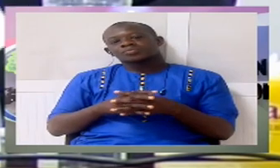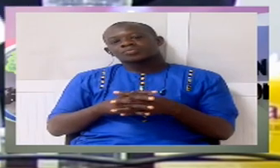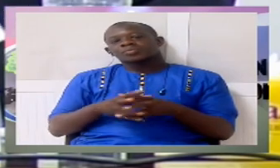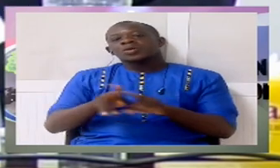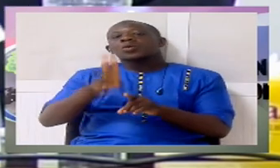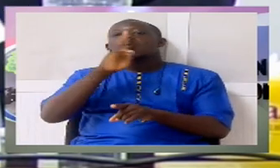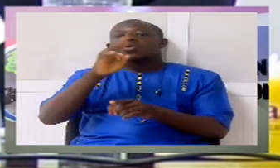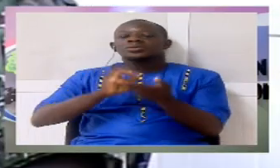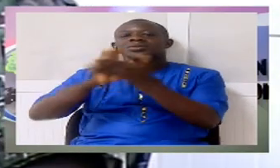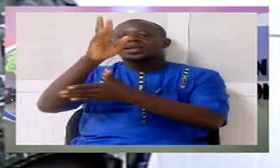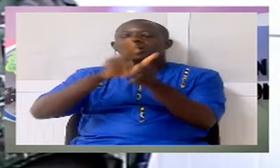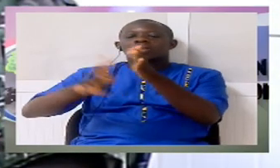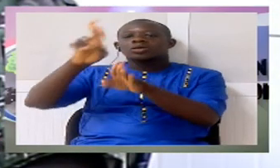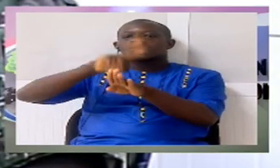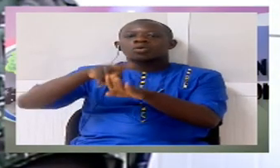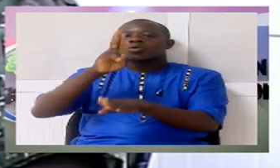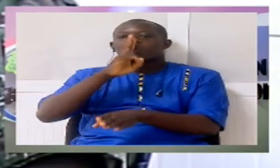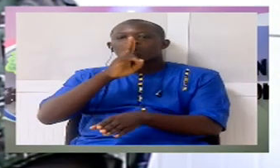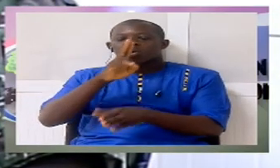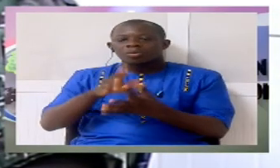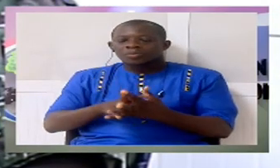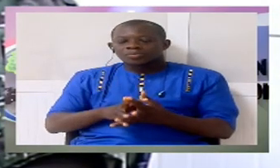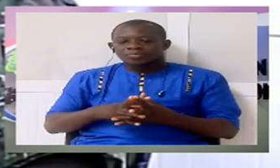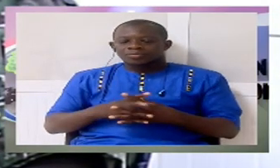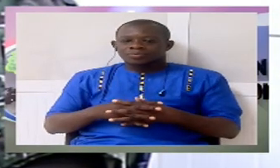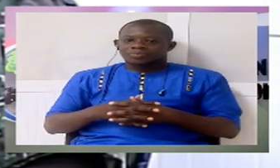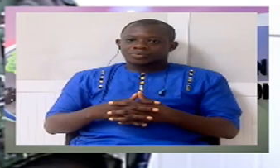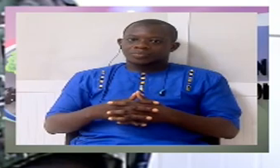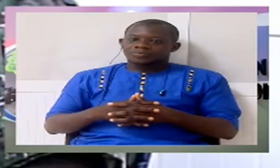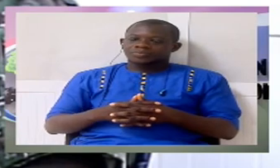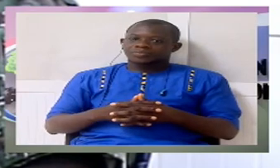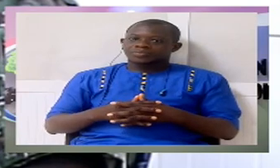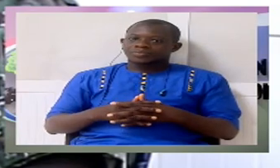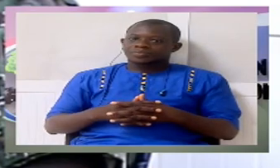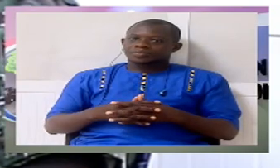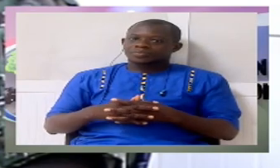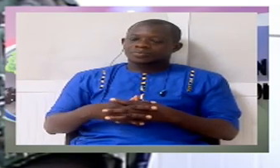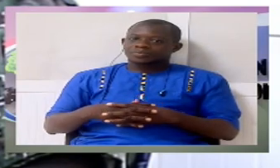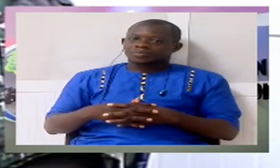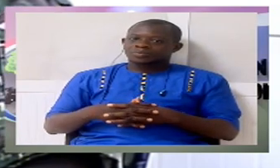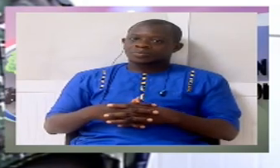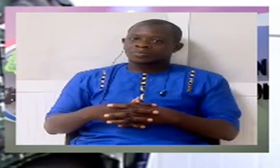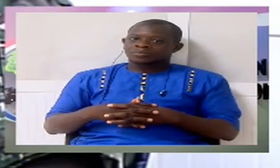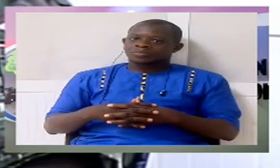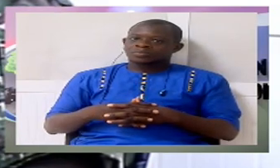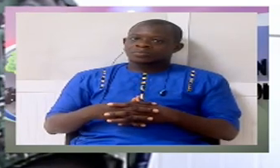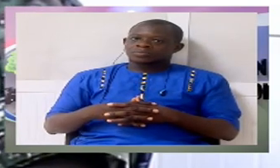Who gave that report? And more than what ne what terenko put mu watch on with an angle. Because I